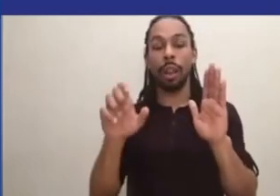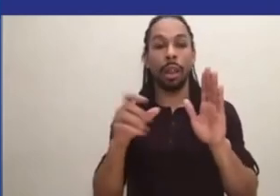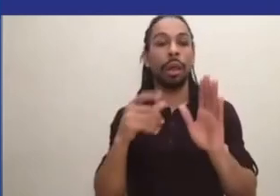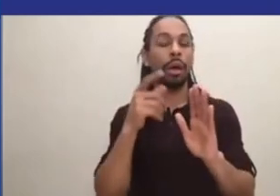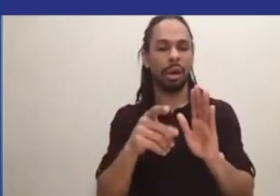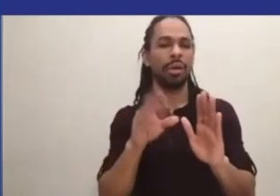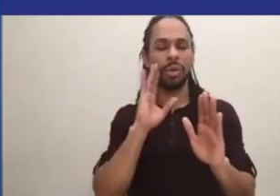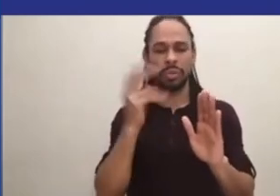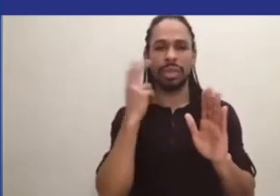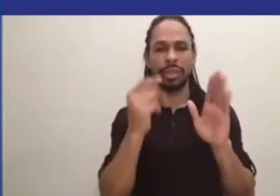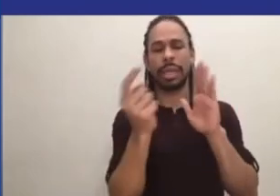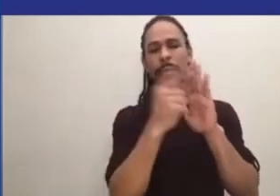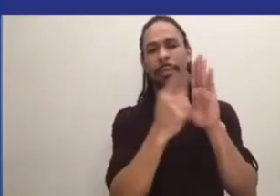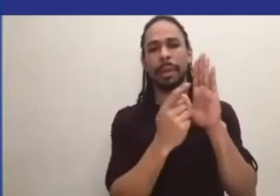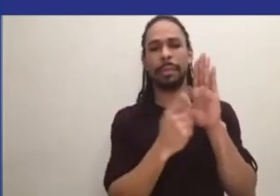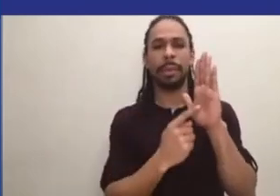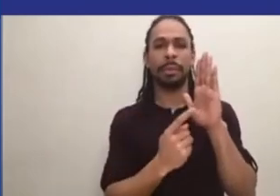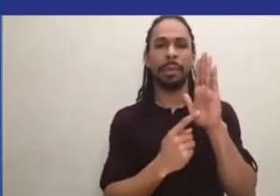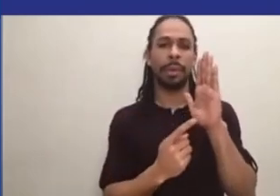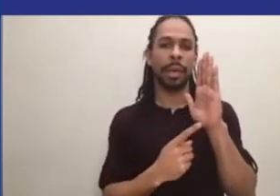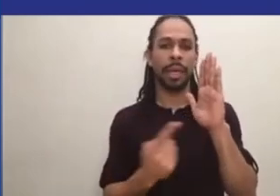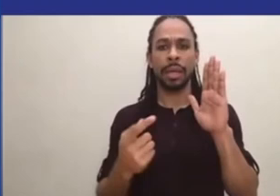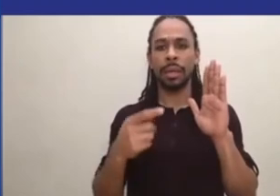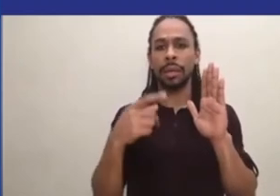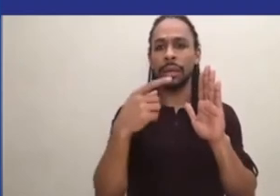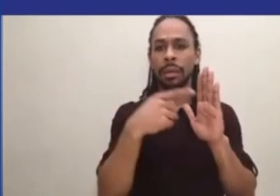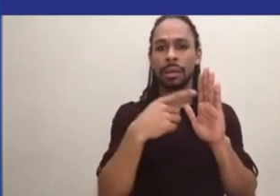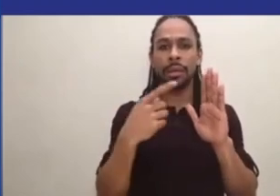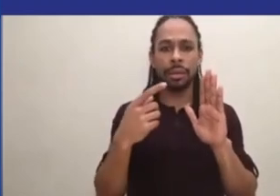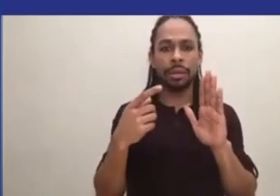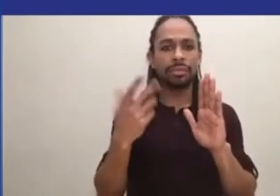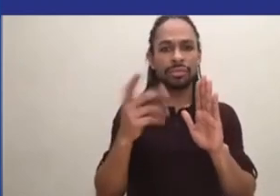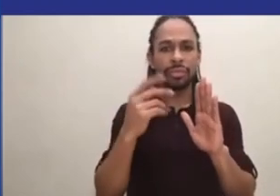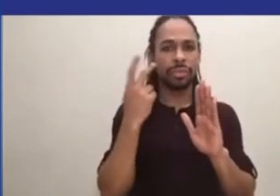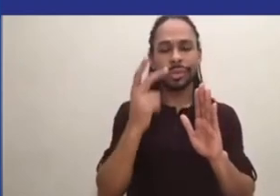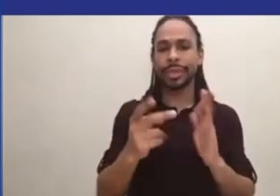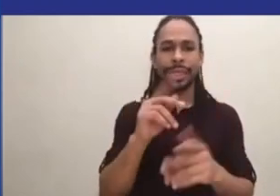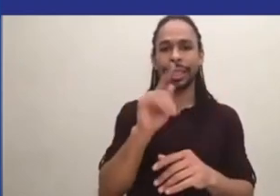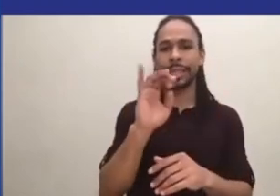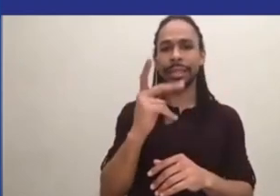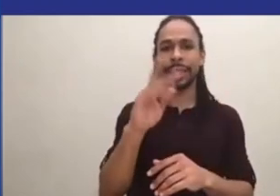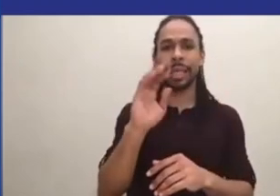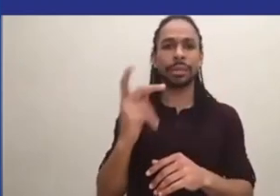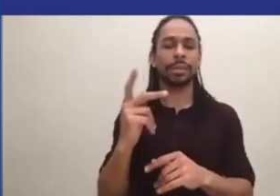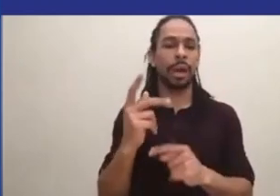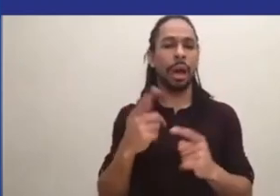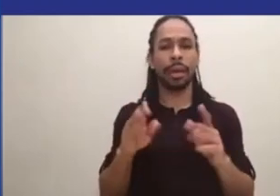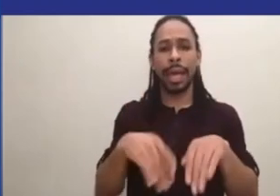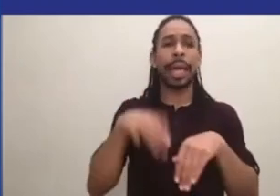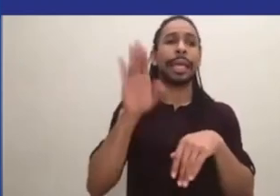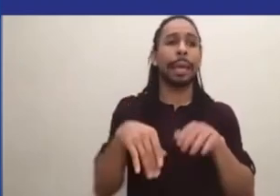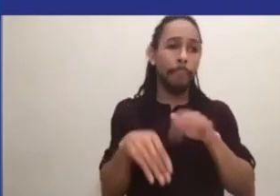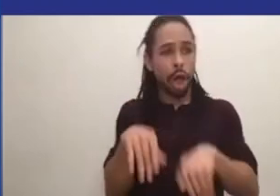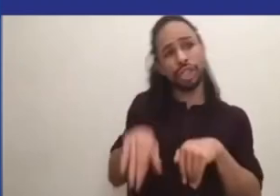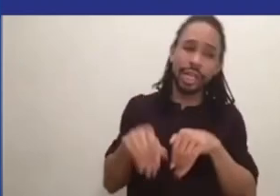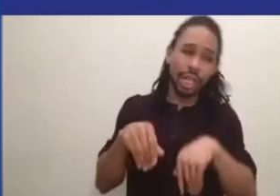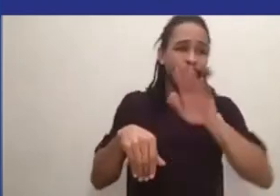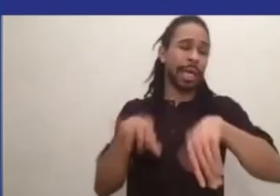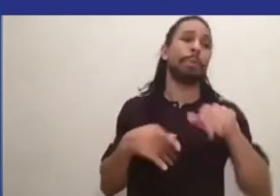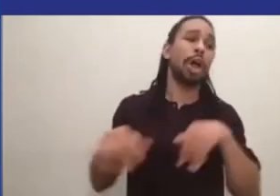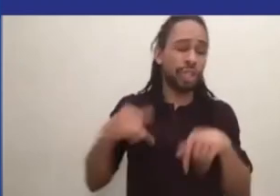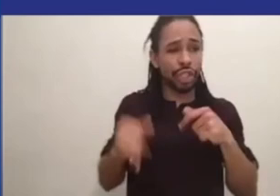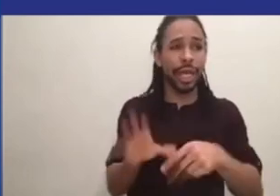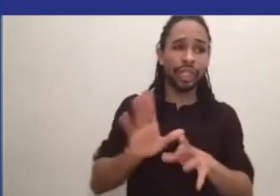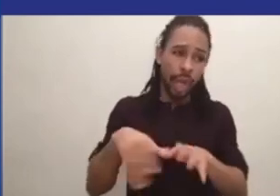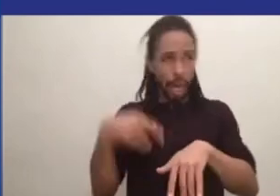of knuckleheads like Mr. JaQuel described on TikTok doing a kickball change, compray, chasse, whatever, nonsense that has nothing to do